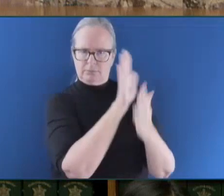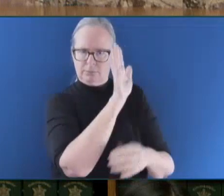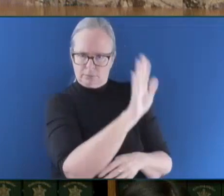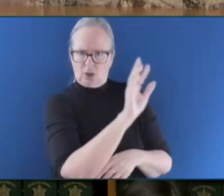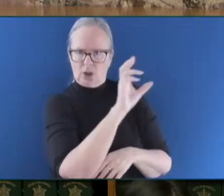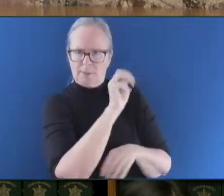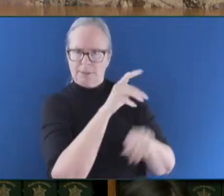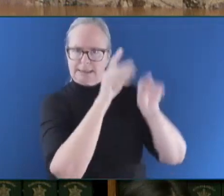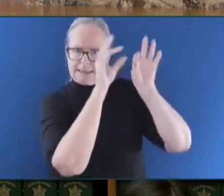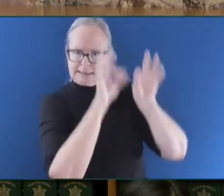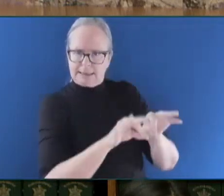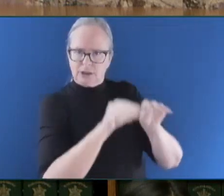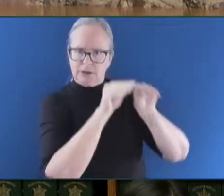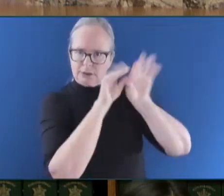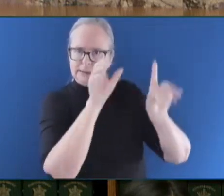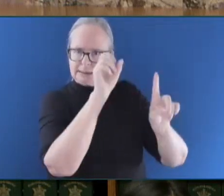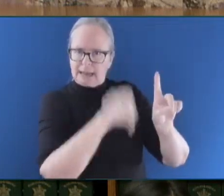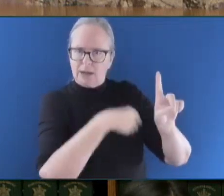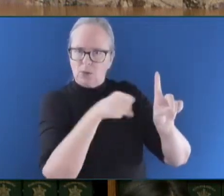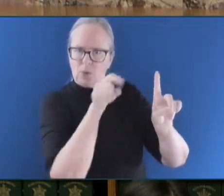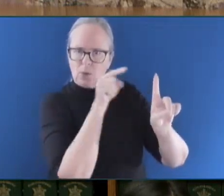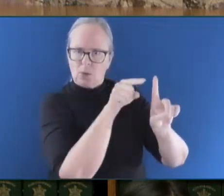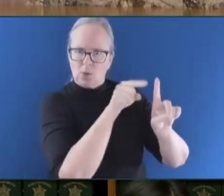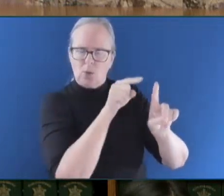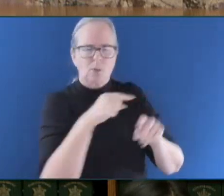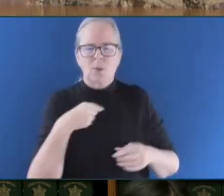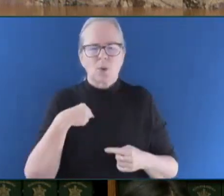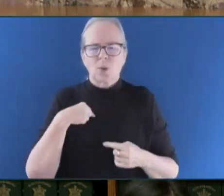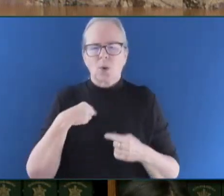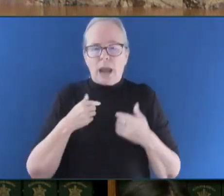that. So the answer would be no.